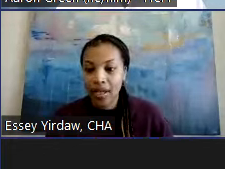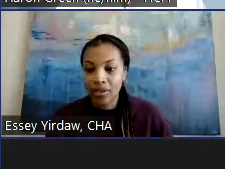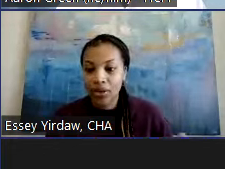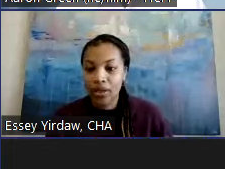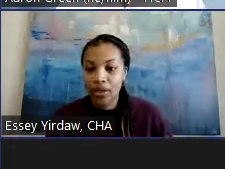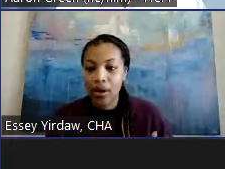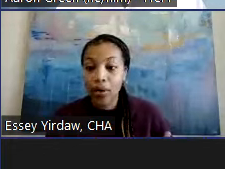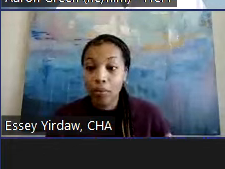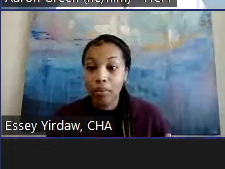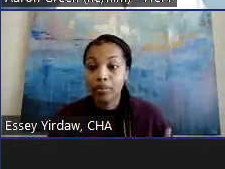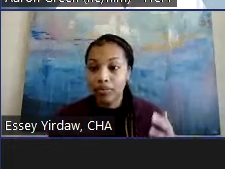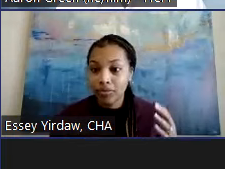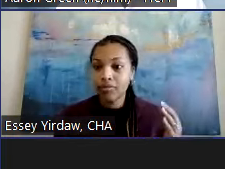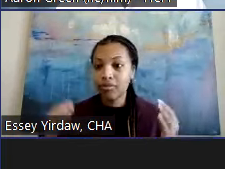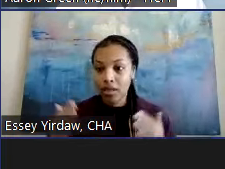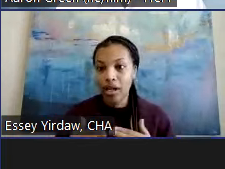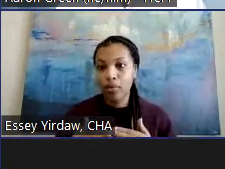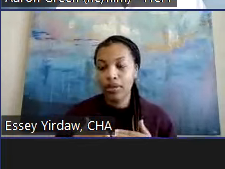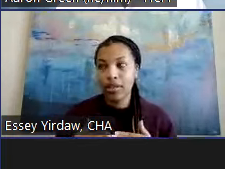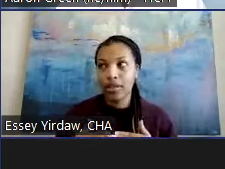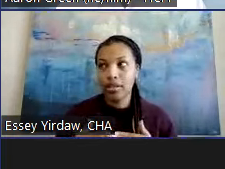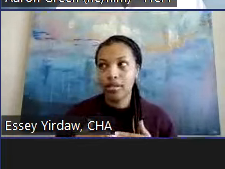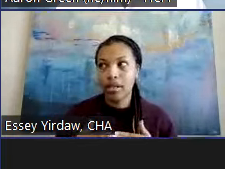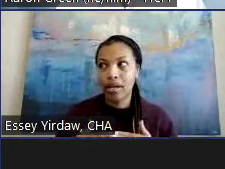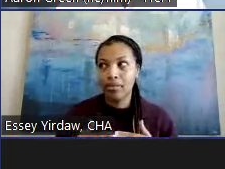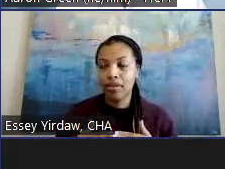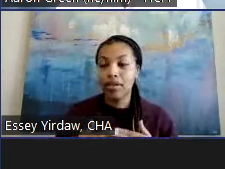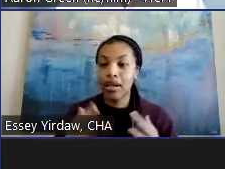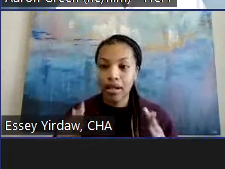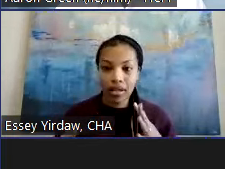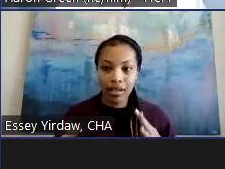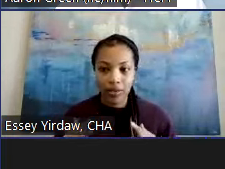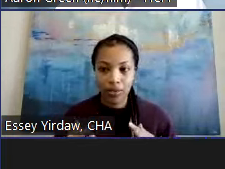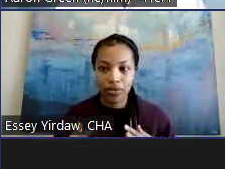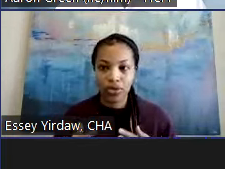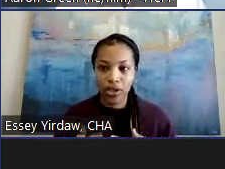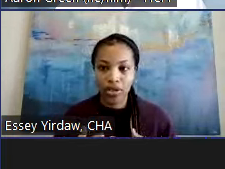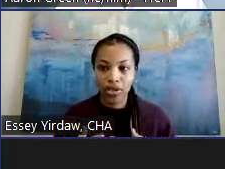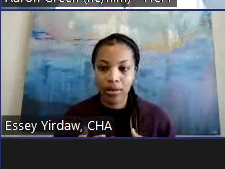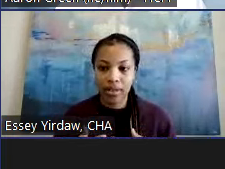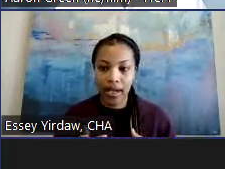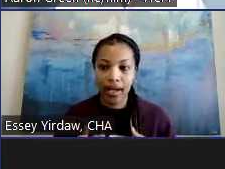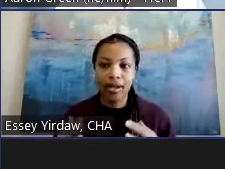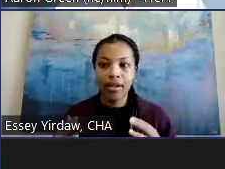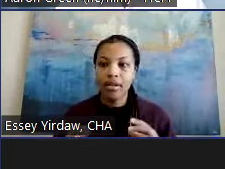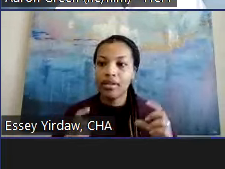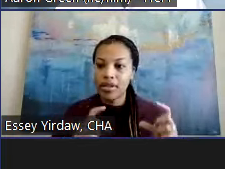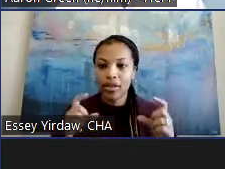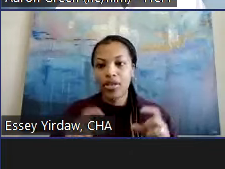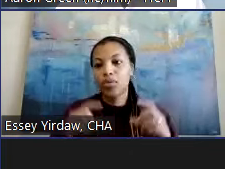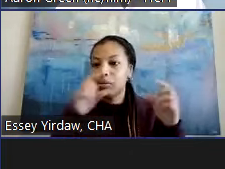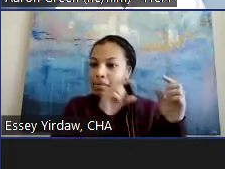right? And so I hope that when they're creating that sort of structure, they'll say, this and this will be mapped